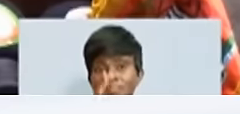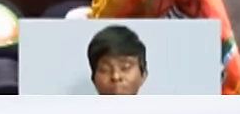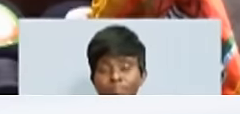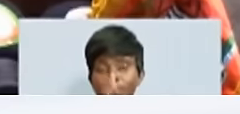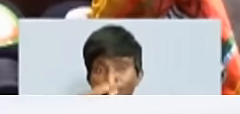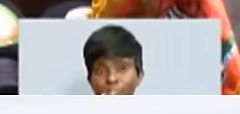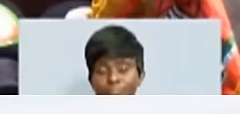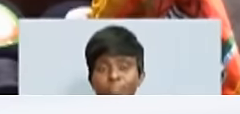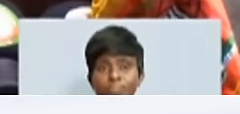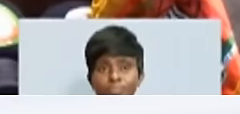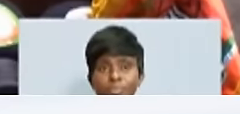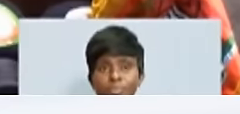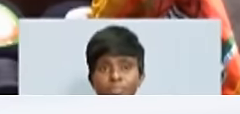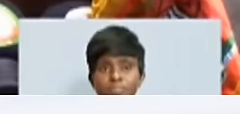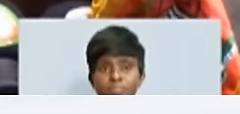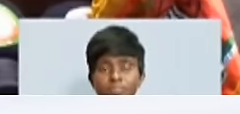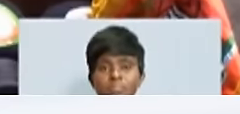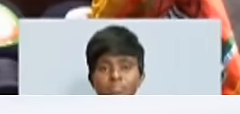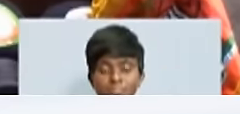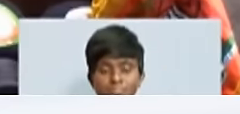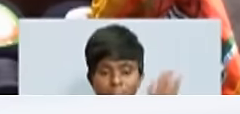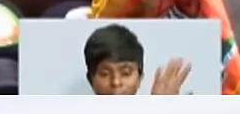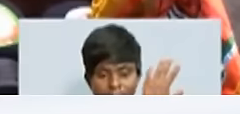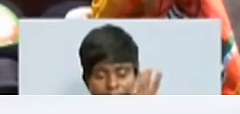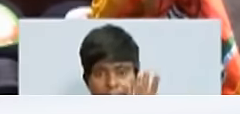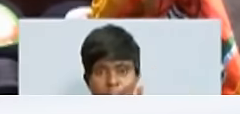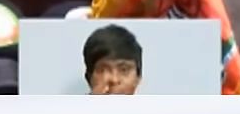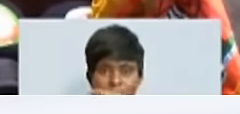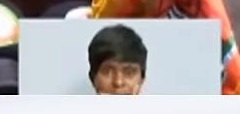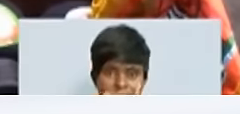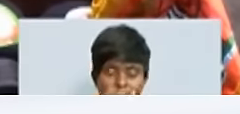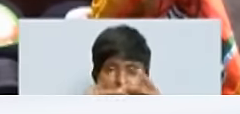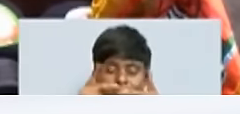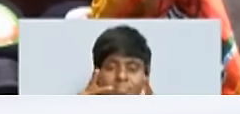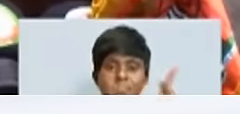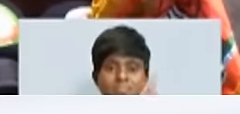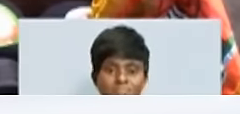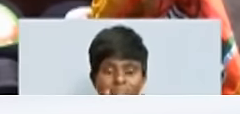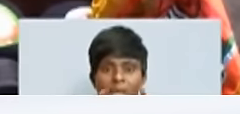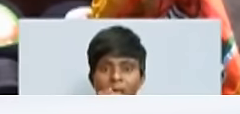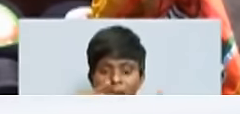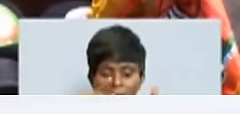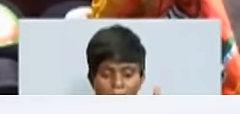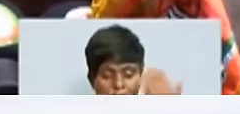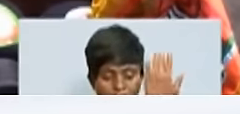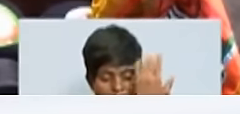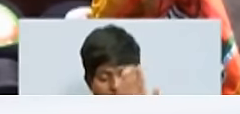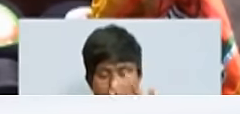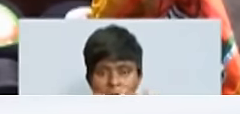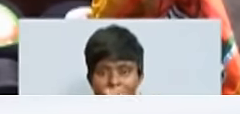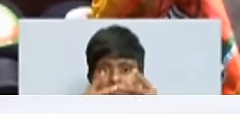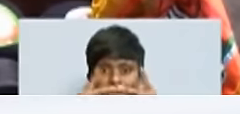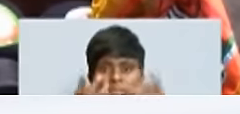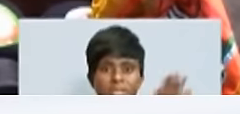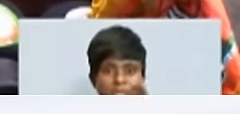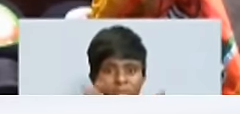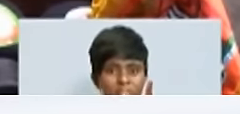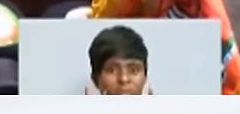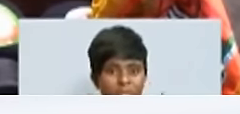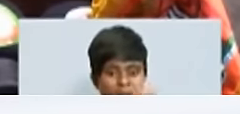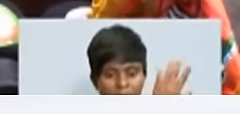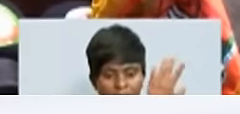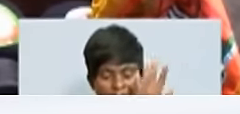Madam Speaker, to improve access to public services for our people, government has continued implementing the